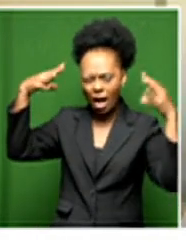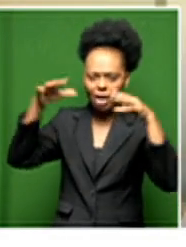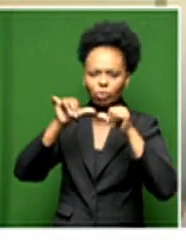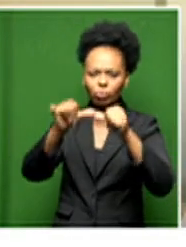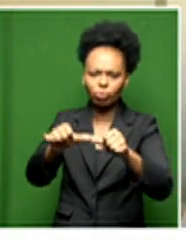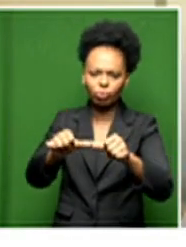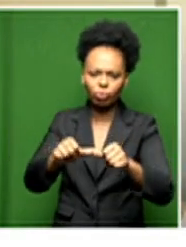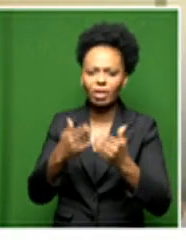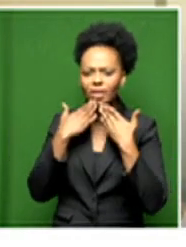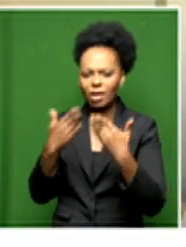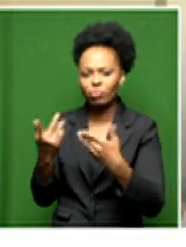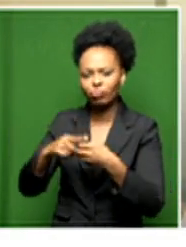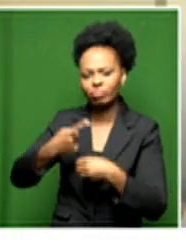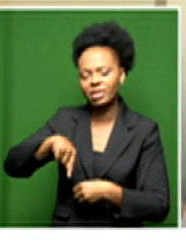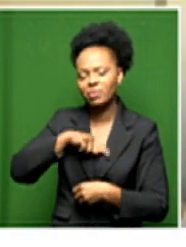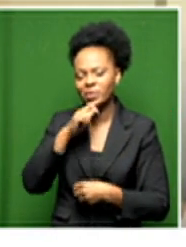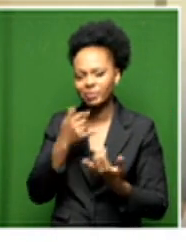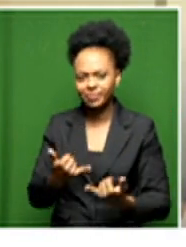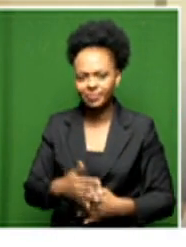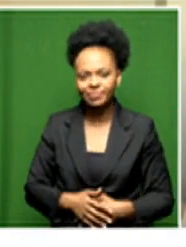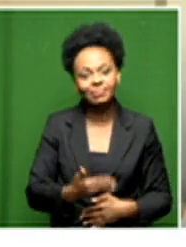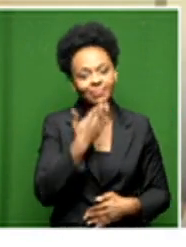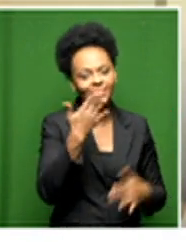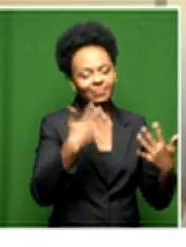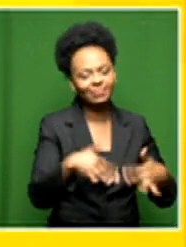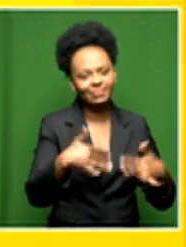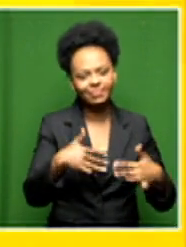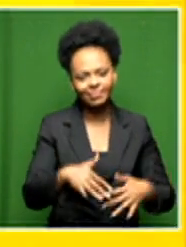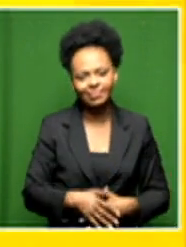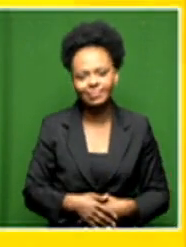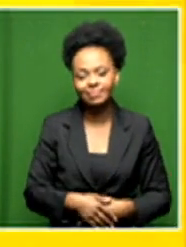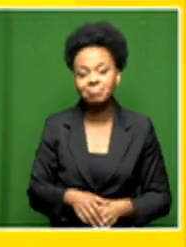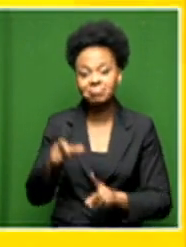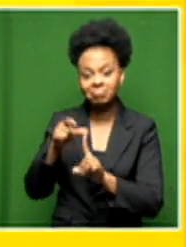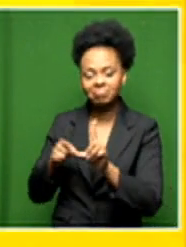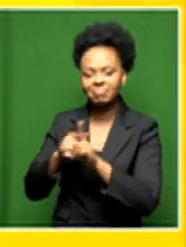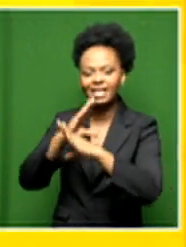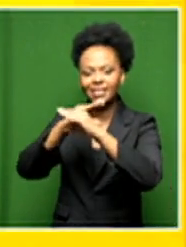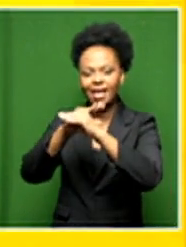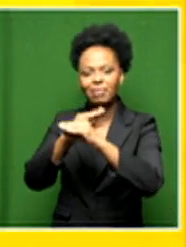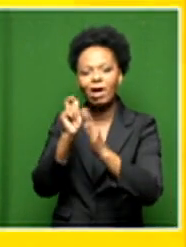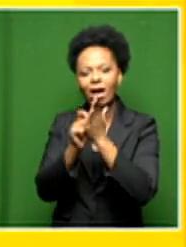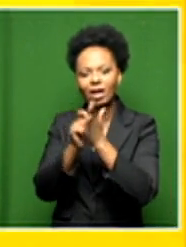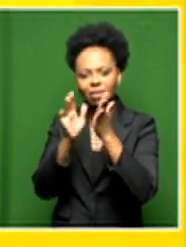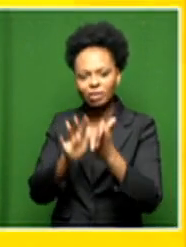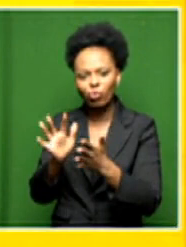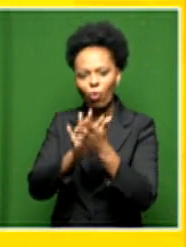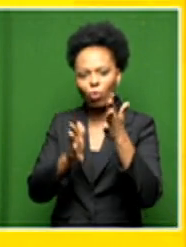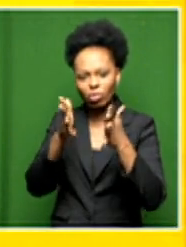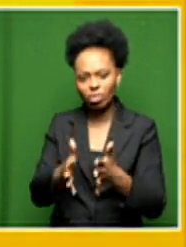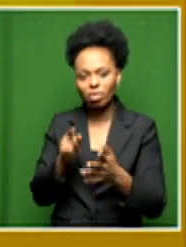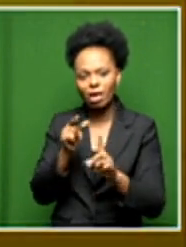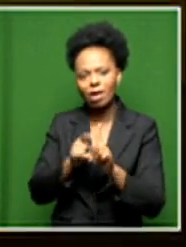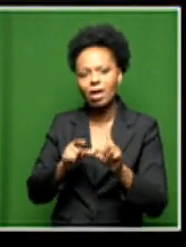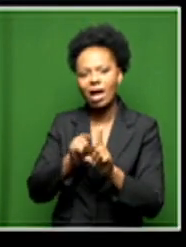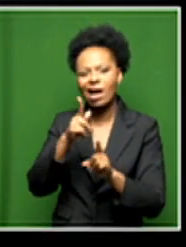joining us this morning. Thank you so much. Joining us on Skype is artist and author Shubnum Khan.